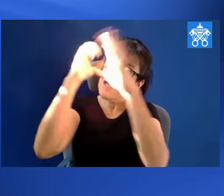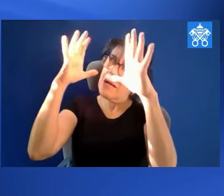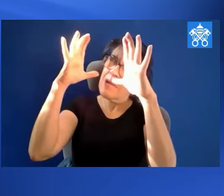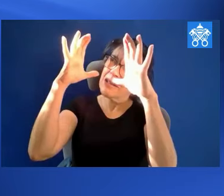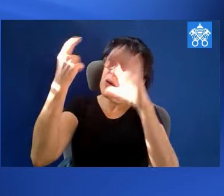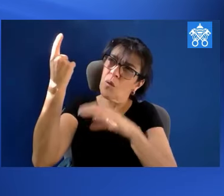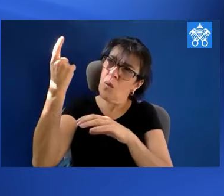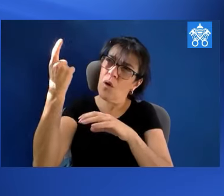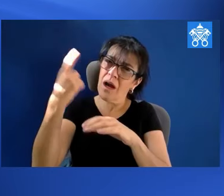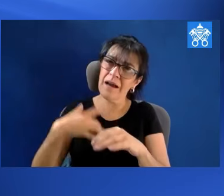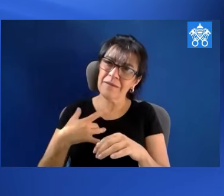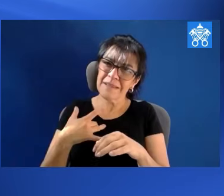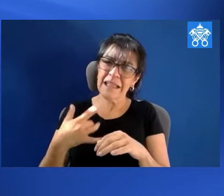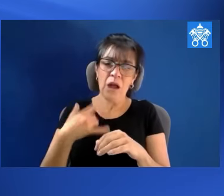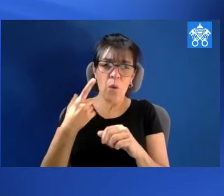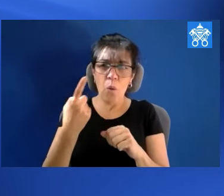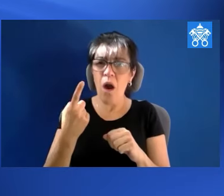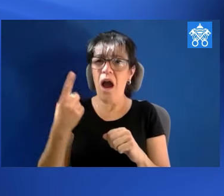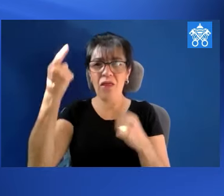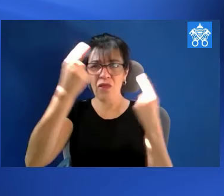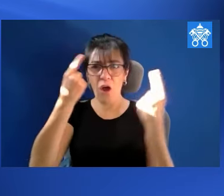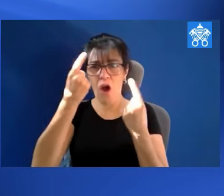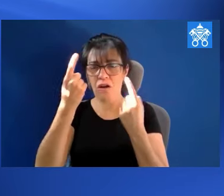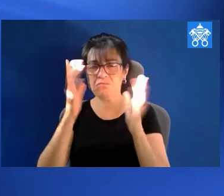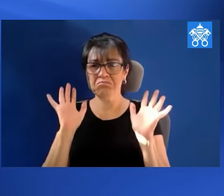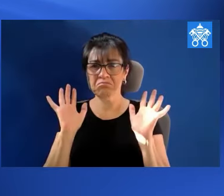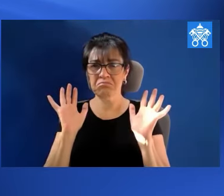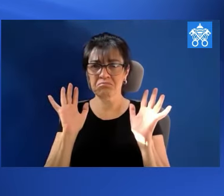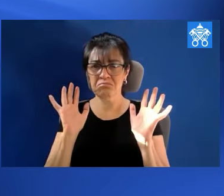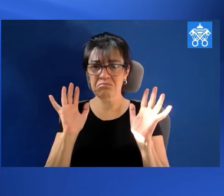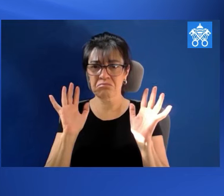One image, one sentiment, one image, one thought.